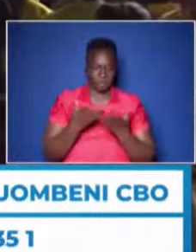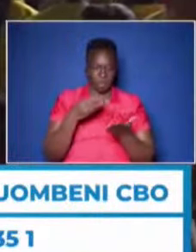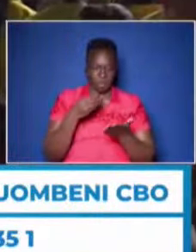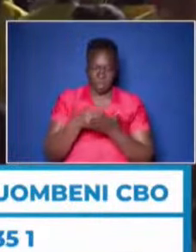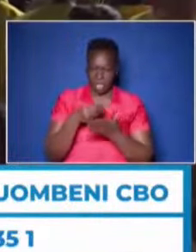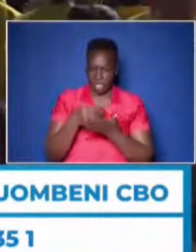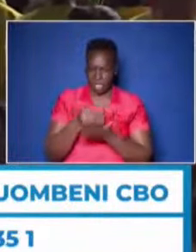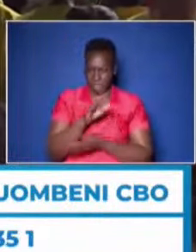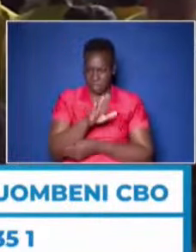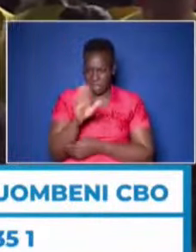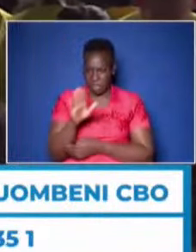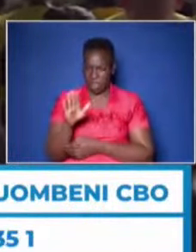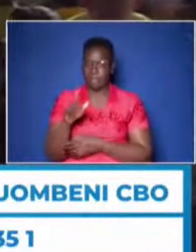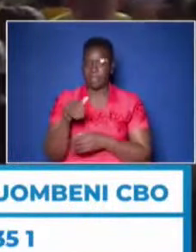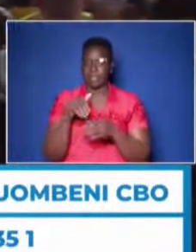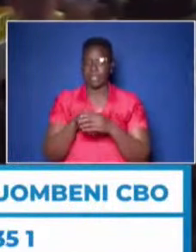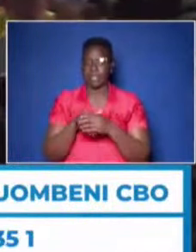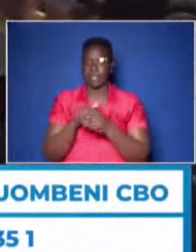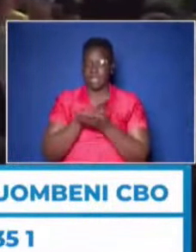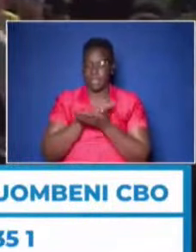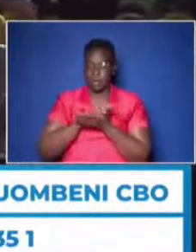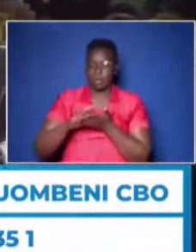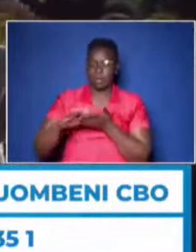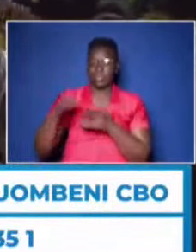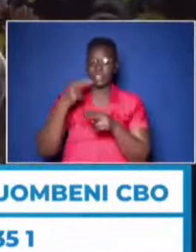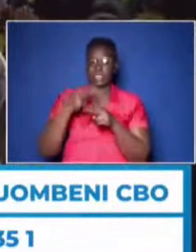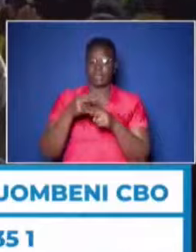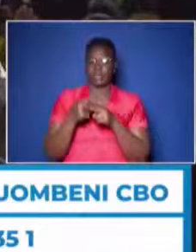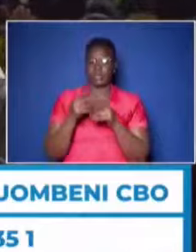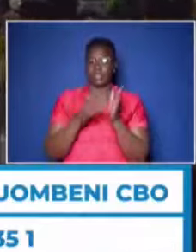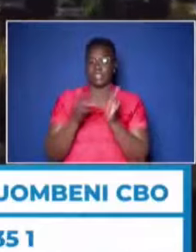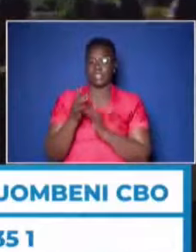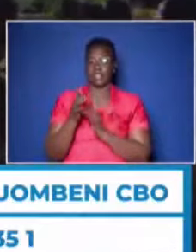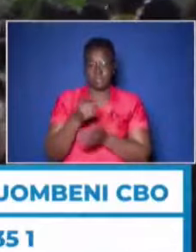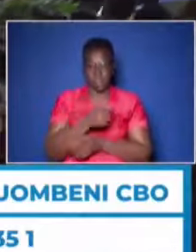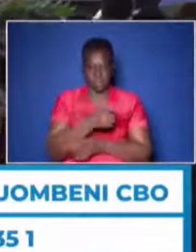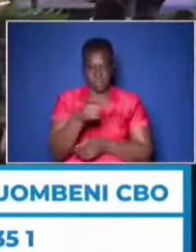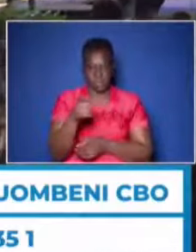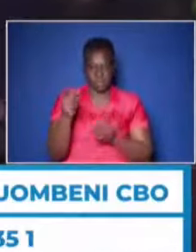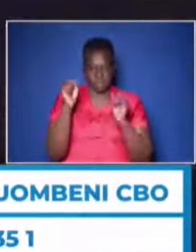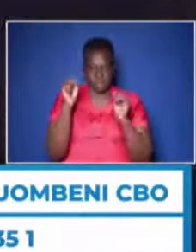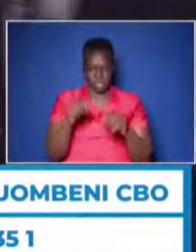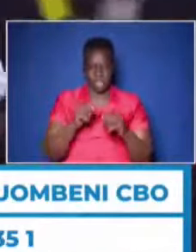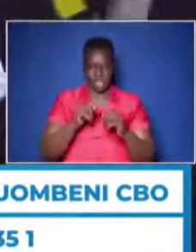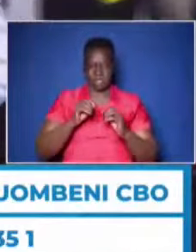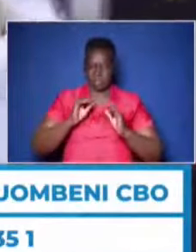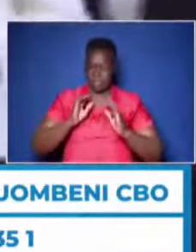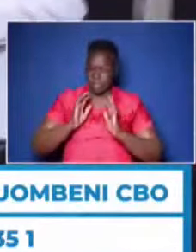of Jesus can you give Give the Lord a mighty